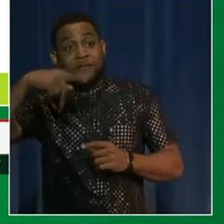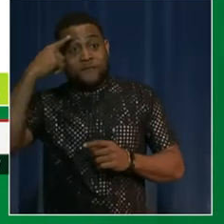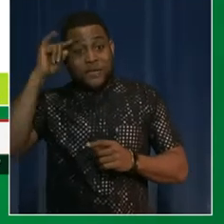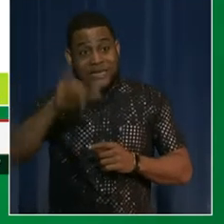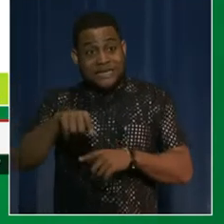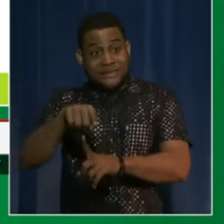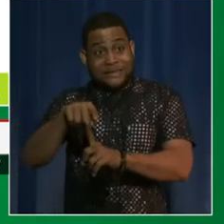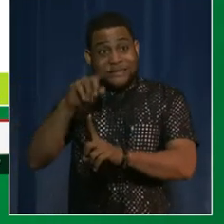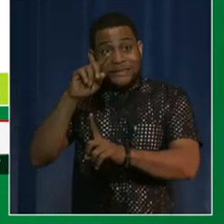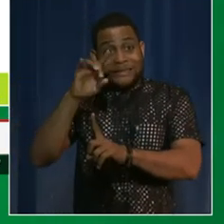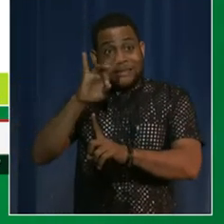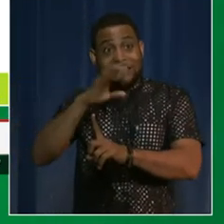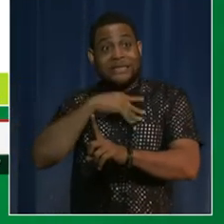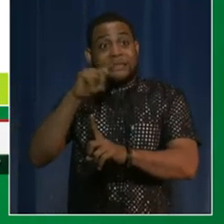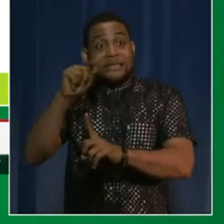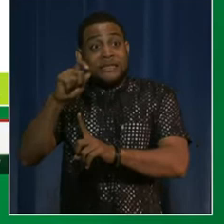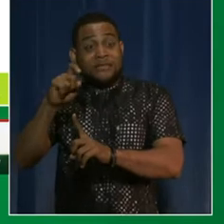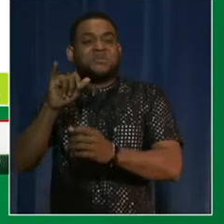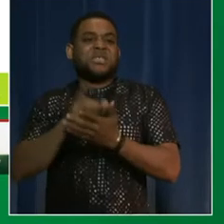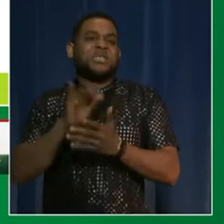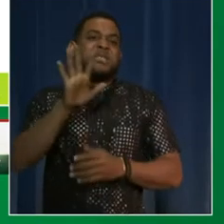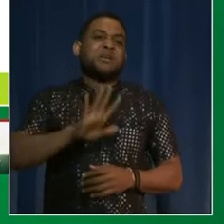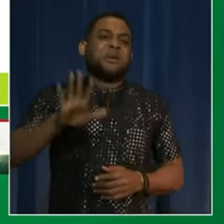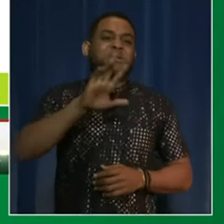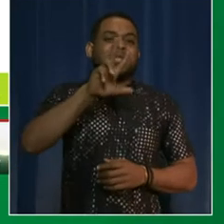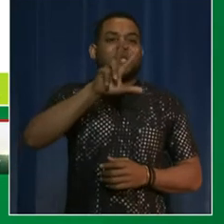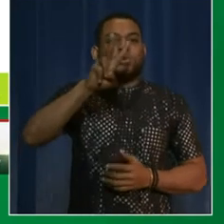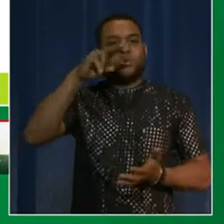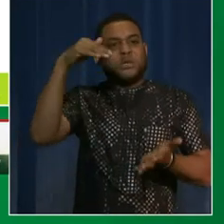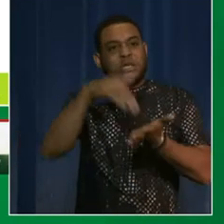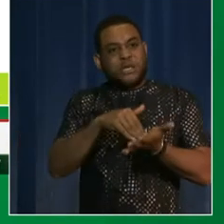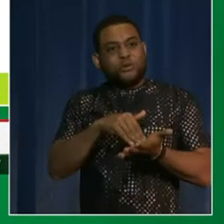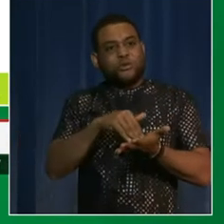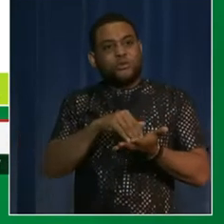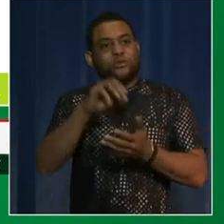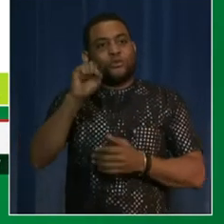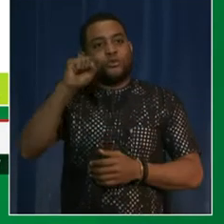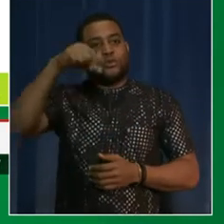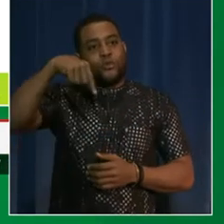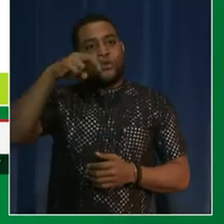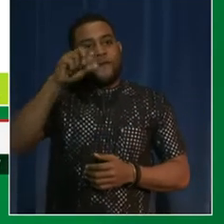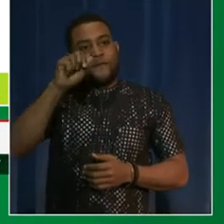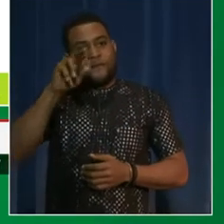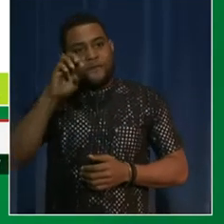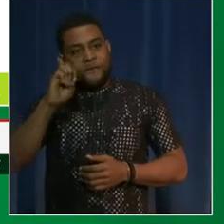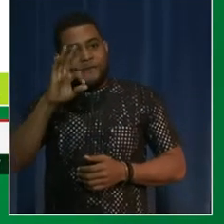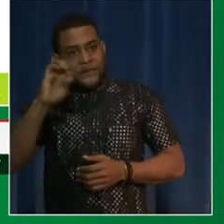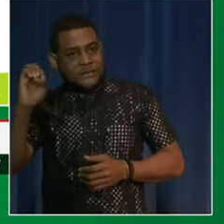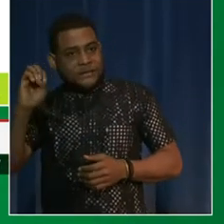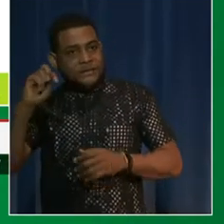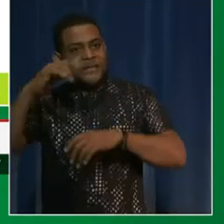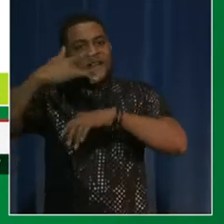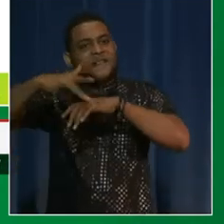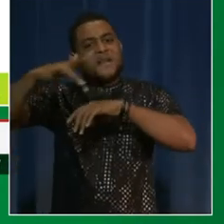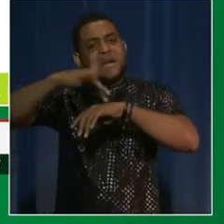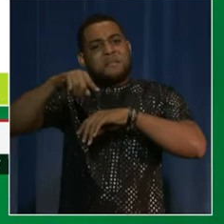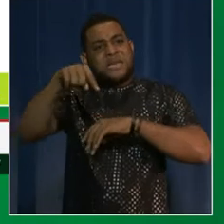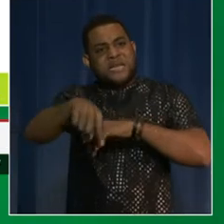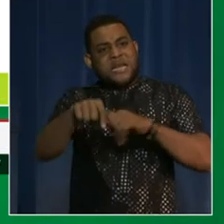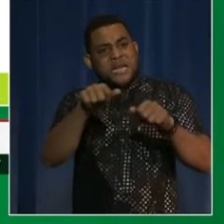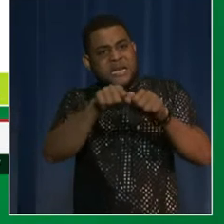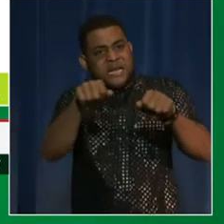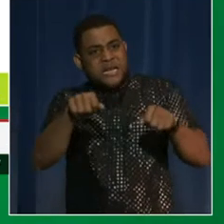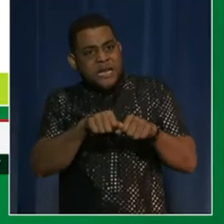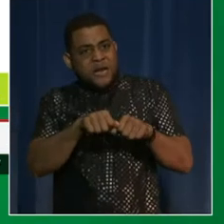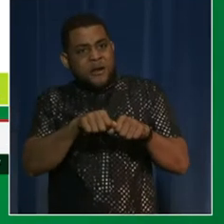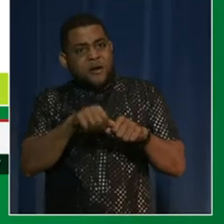approximately 32,000 square feet, which is a vacant lot at the corner of 58th Street and Dix Southeast in Ward 7. The